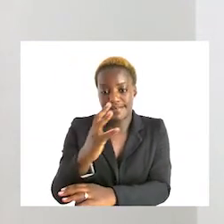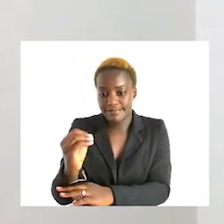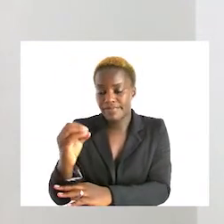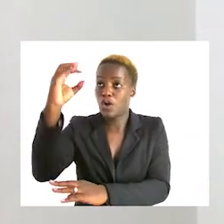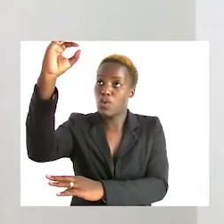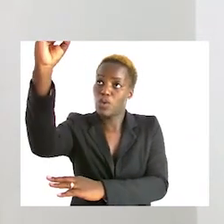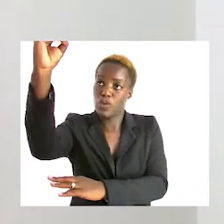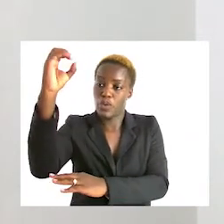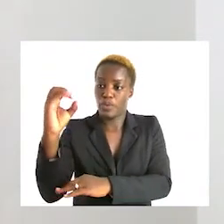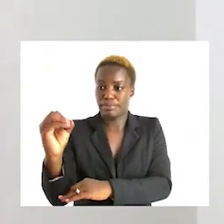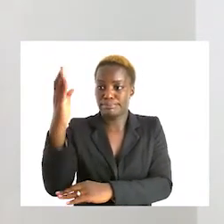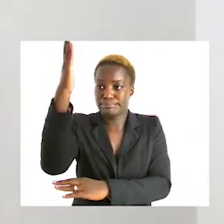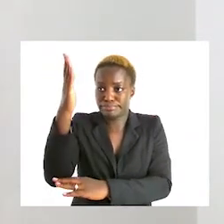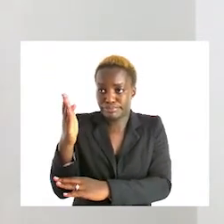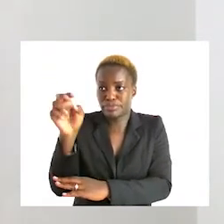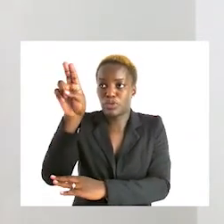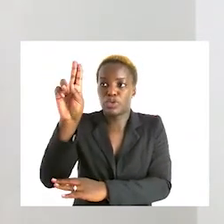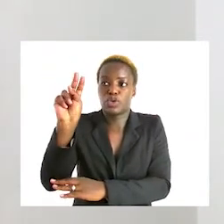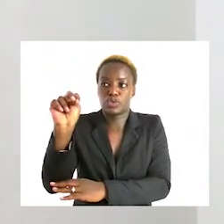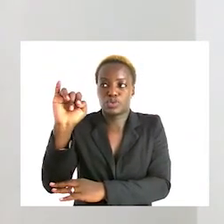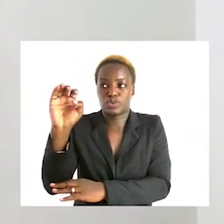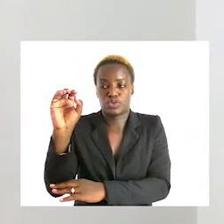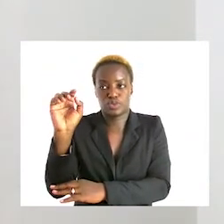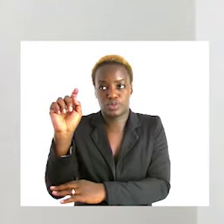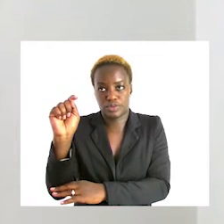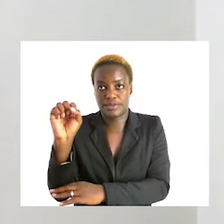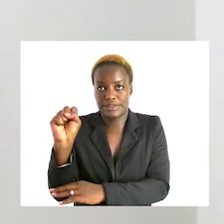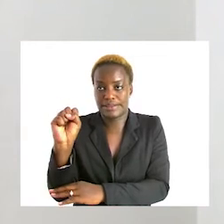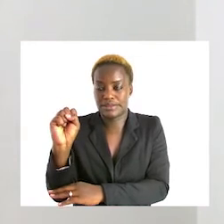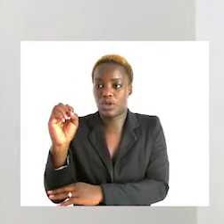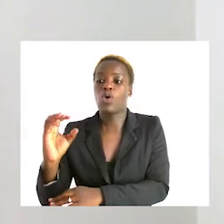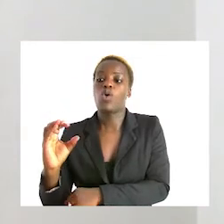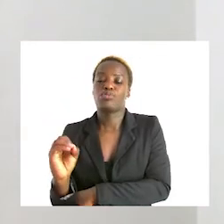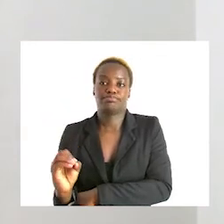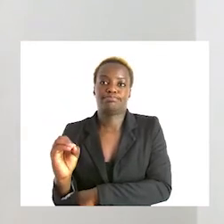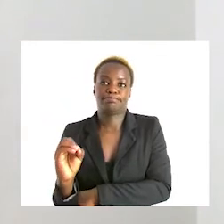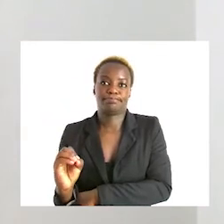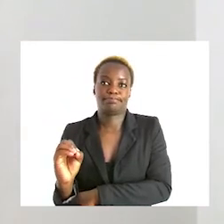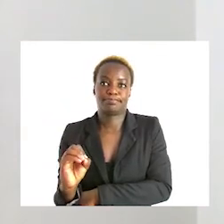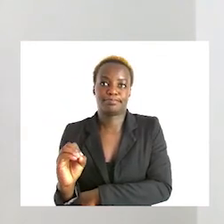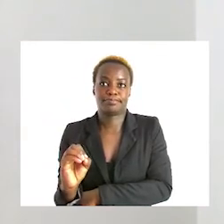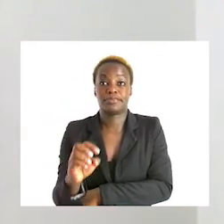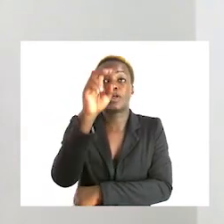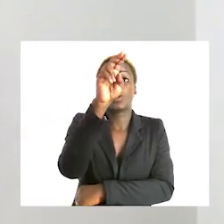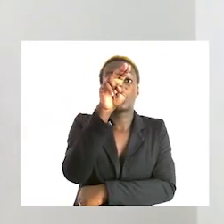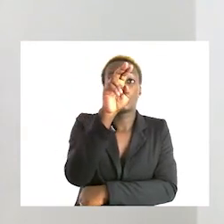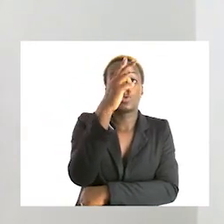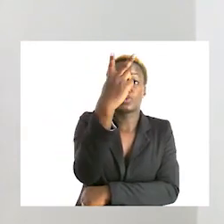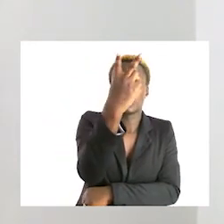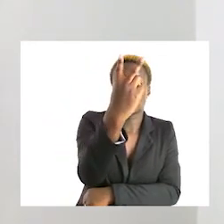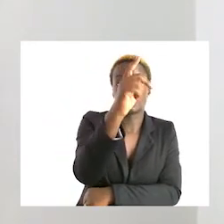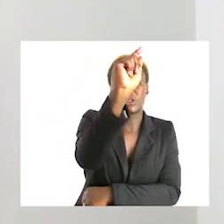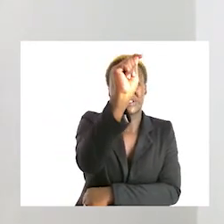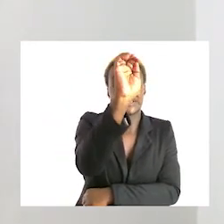here. Now, 0 unit plus another 0 unit will give you a 0. 2 tens plus another